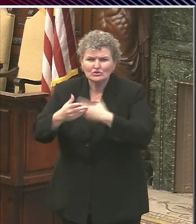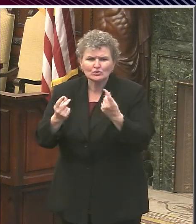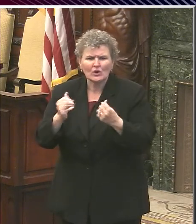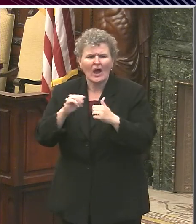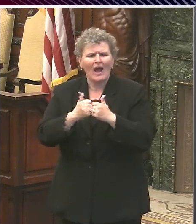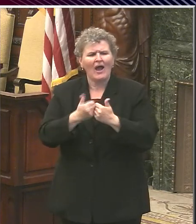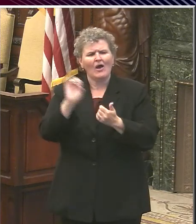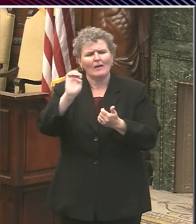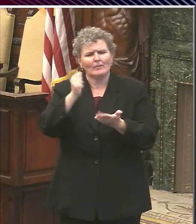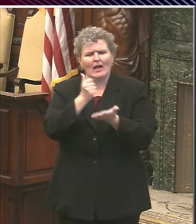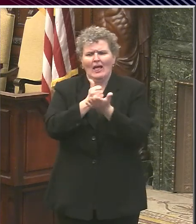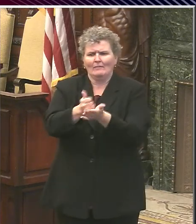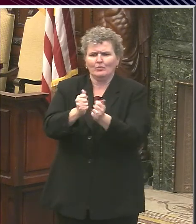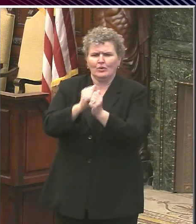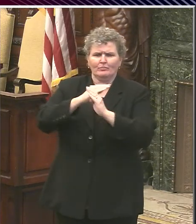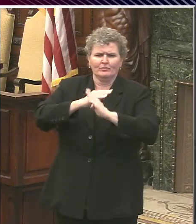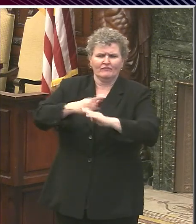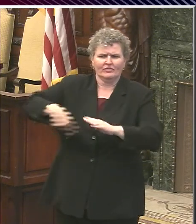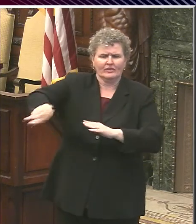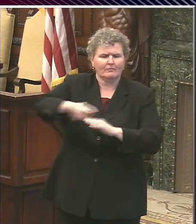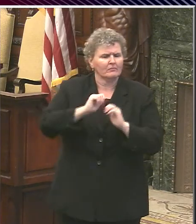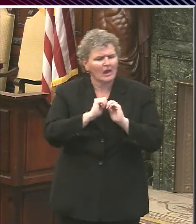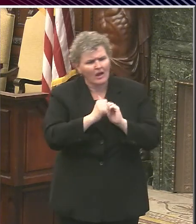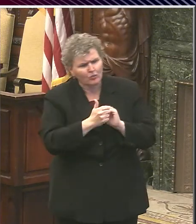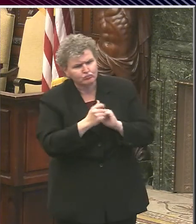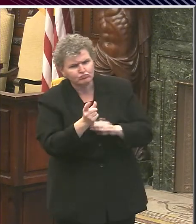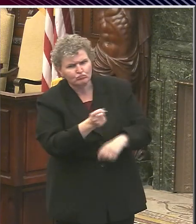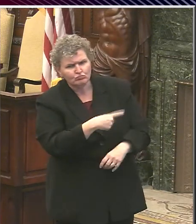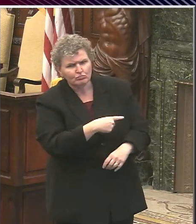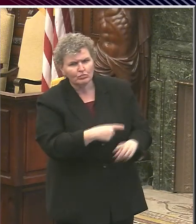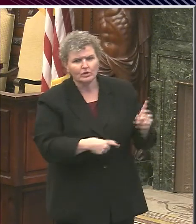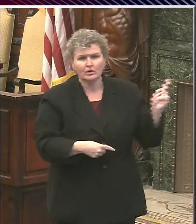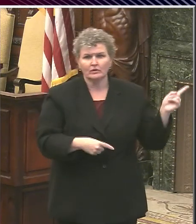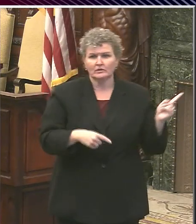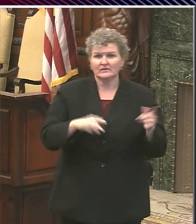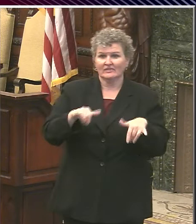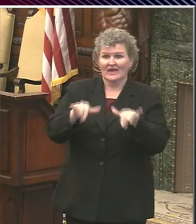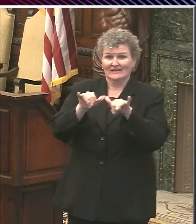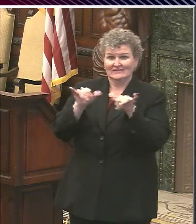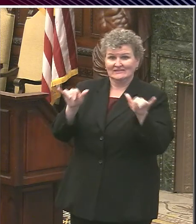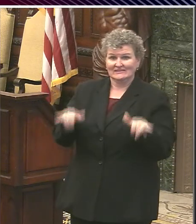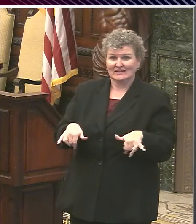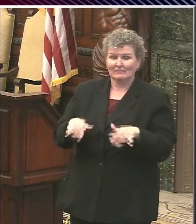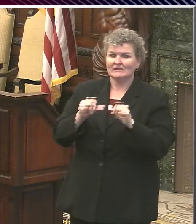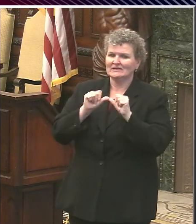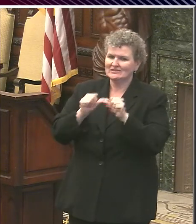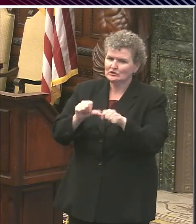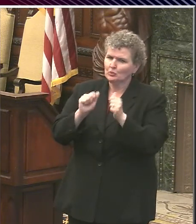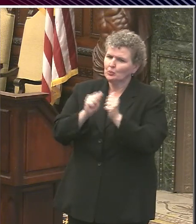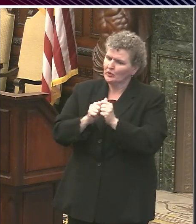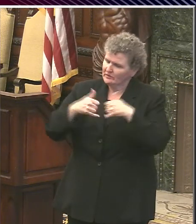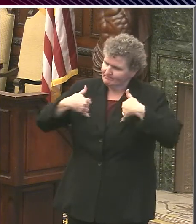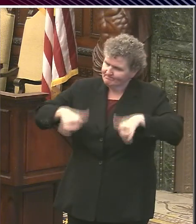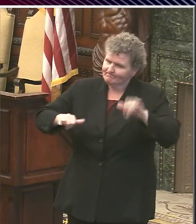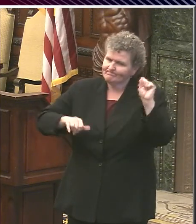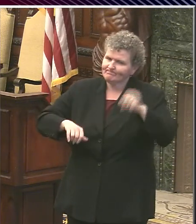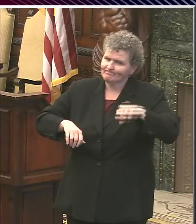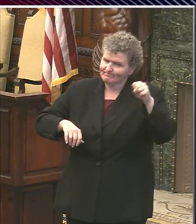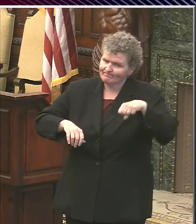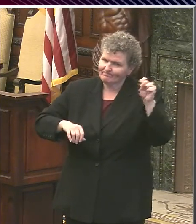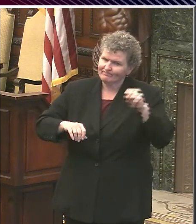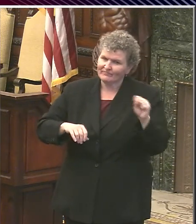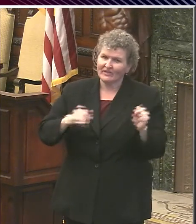set up for those folks? Well, those systems have existed in the past and will continue to exist. And